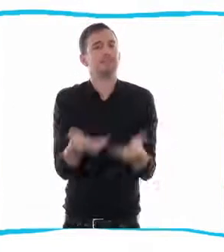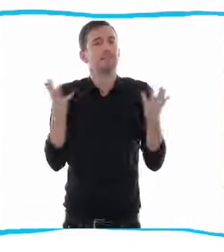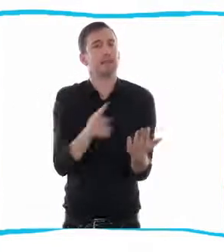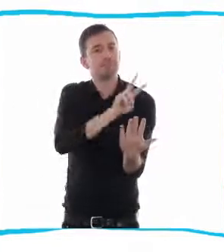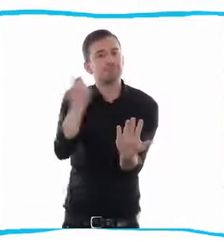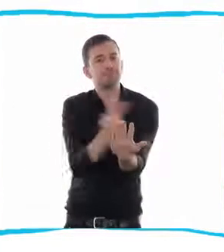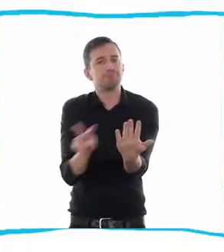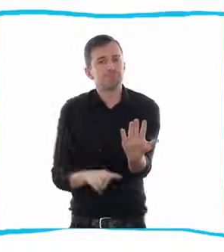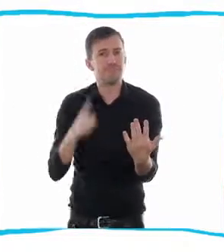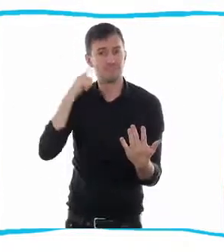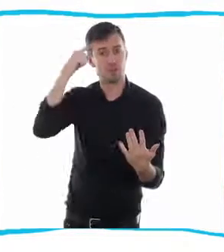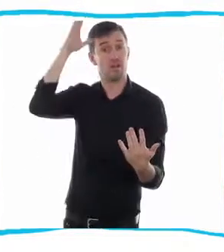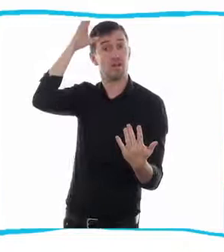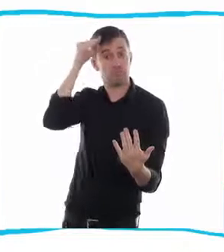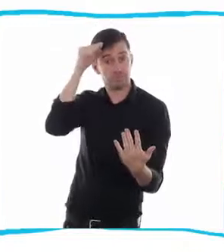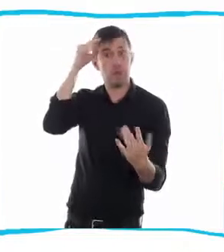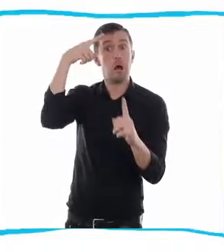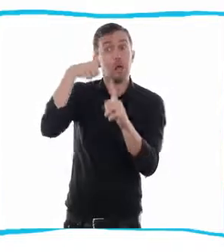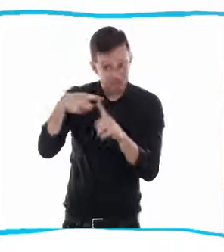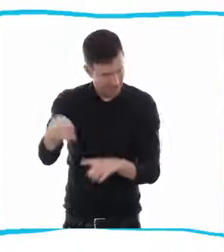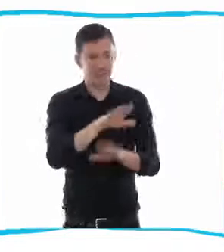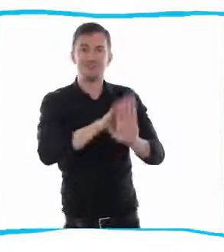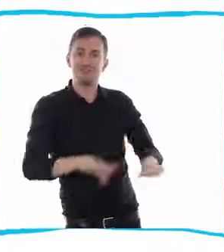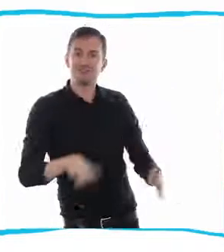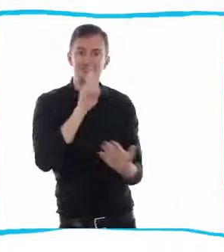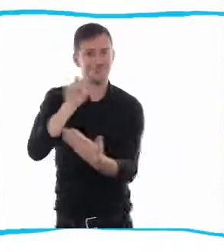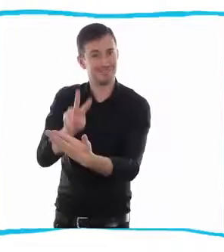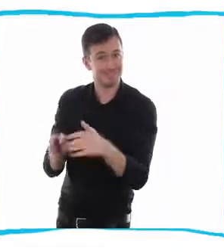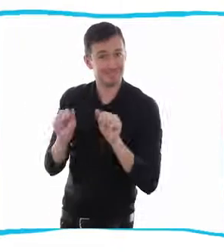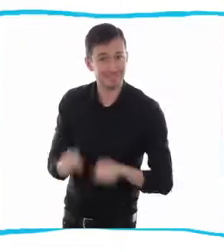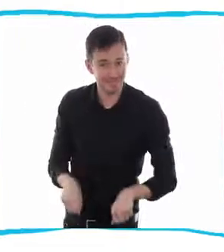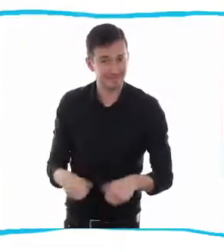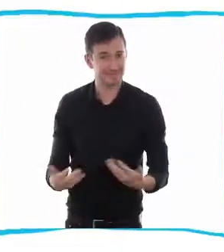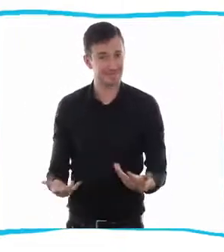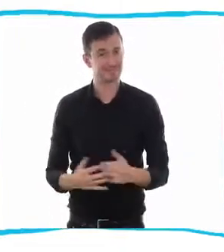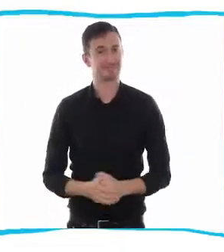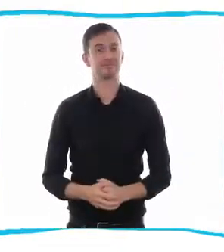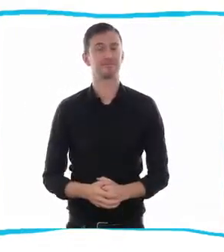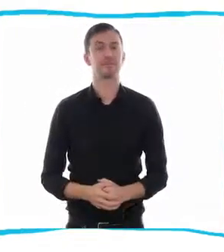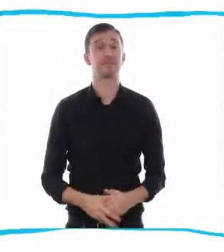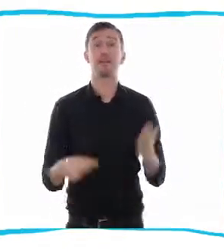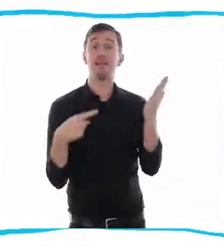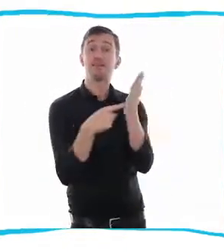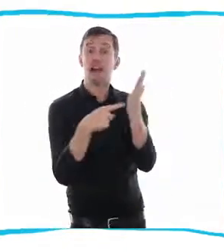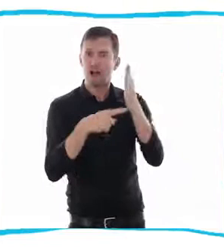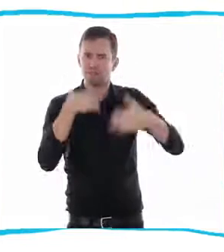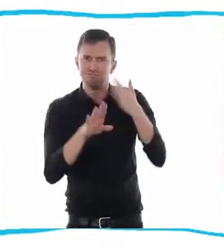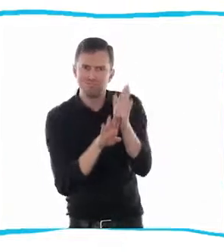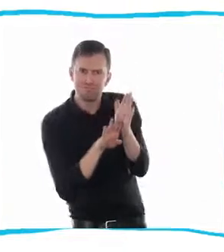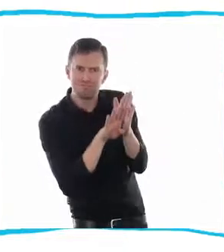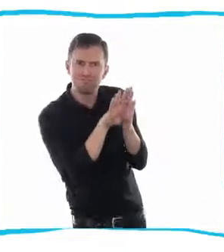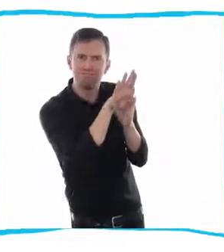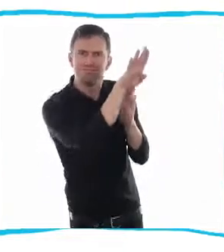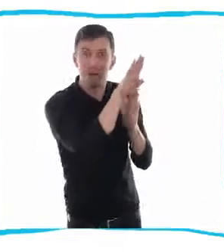impairments, although they also benefit children and people with low literacy. As technology advances, more and